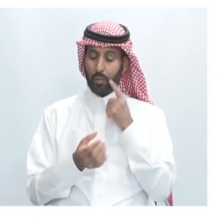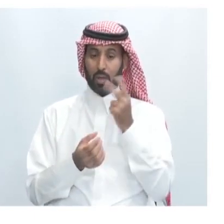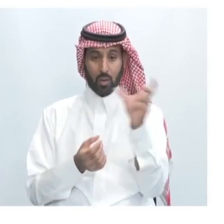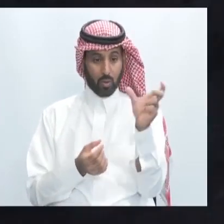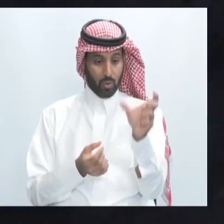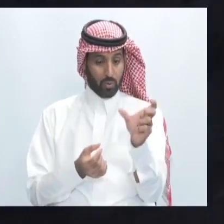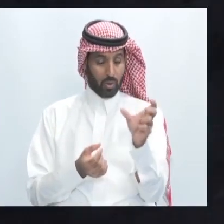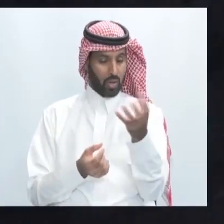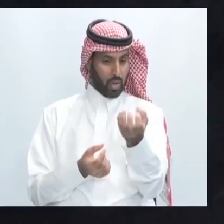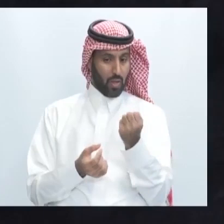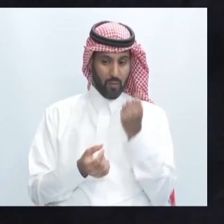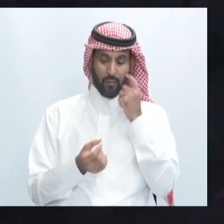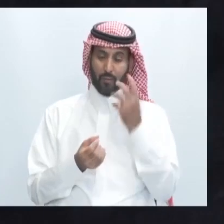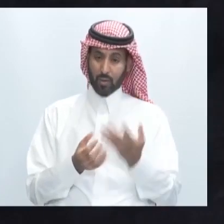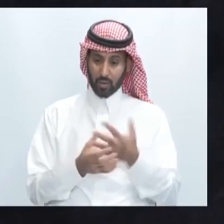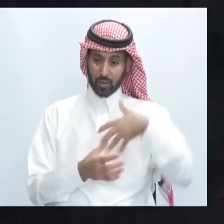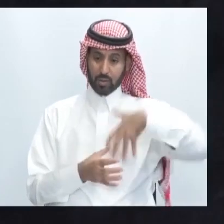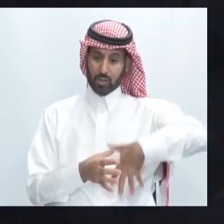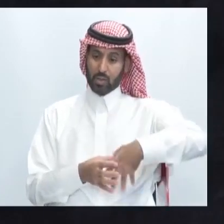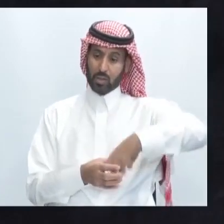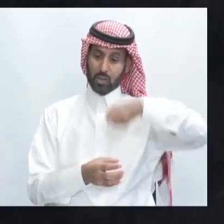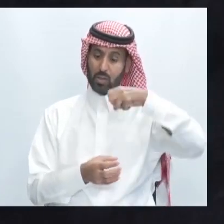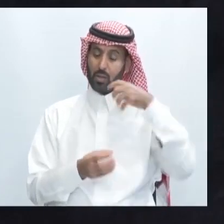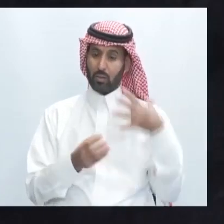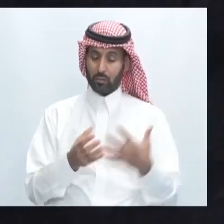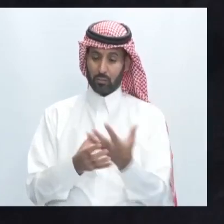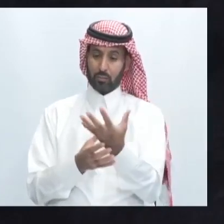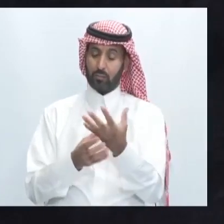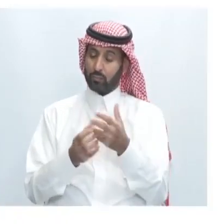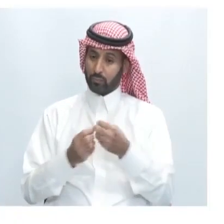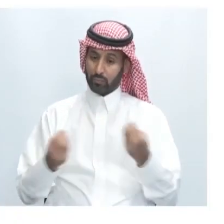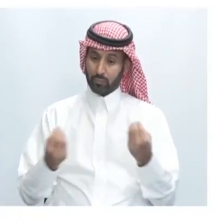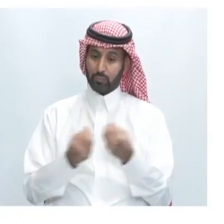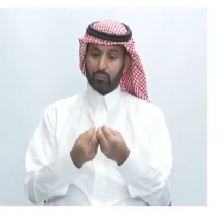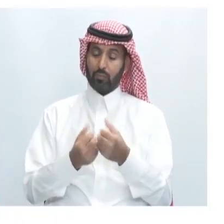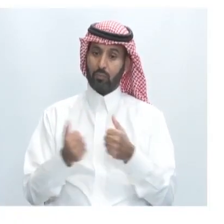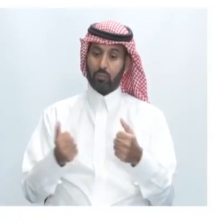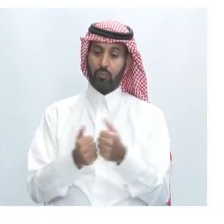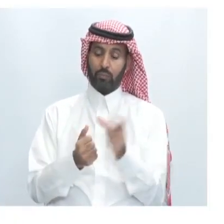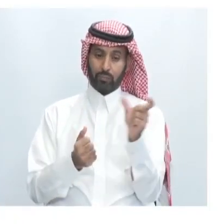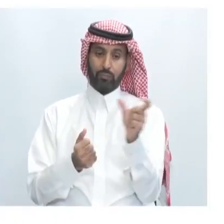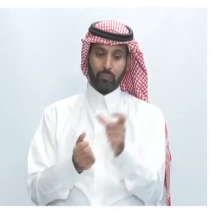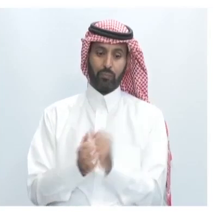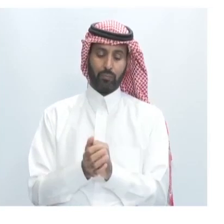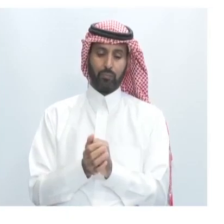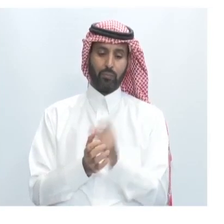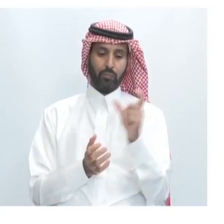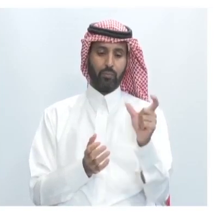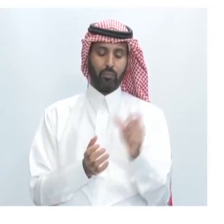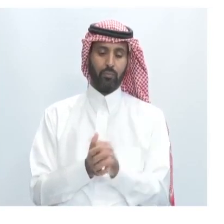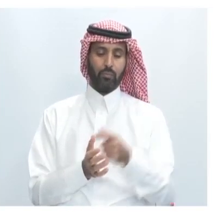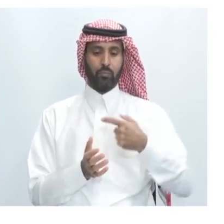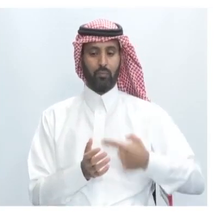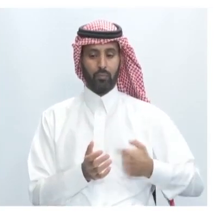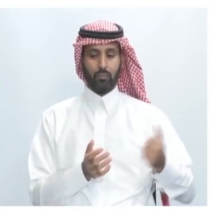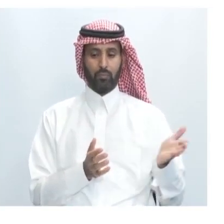word, words come from the same root, and words have family. So here is, you see in this chart, we have the